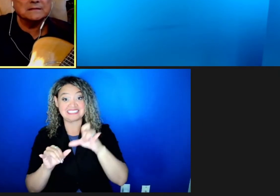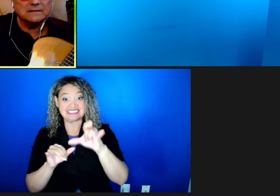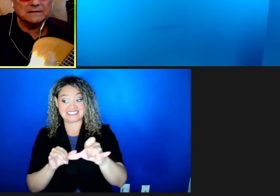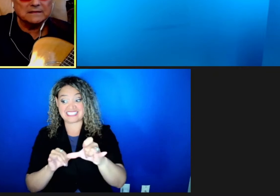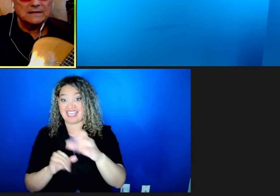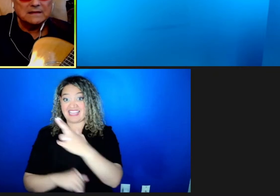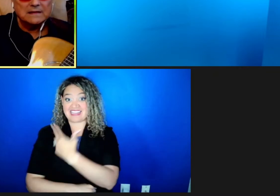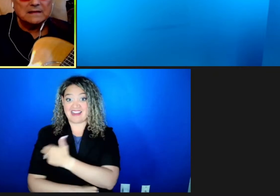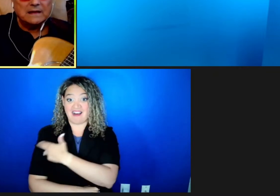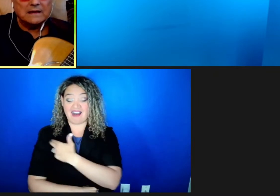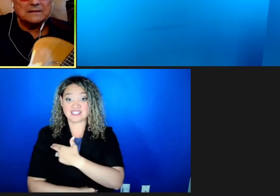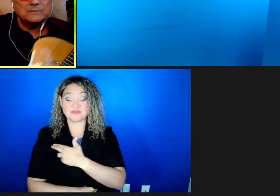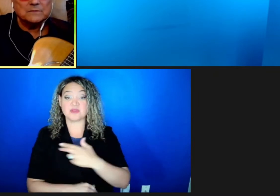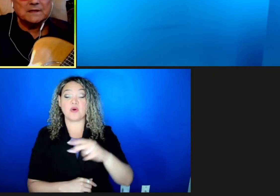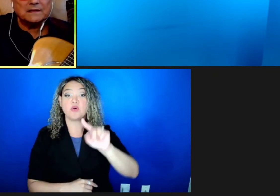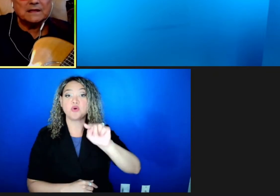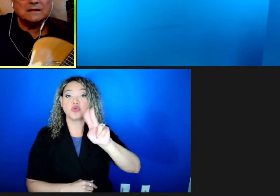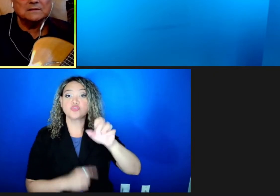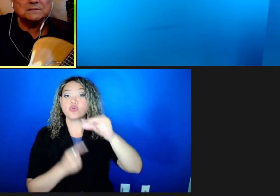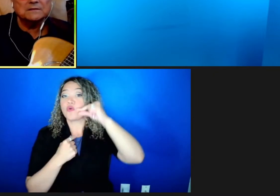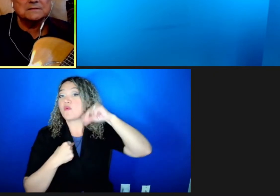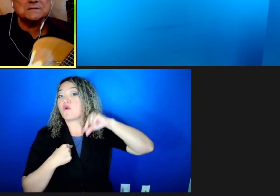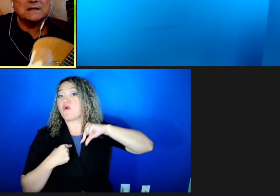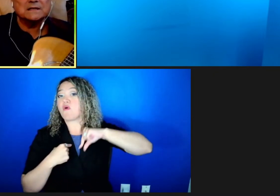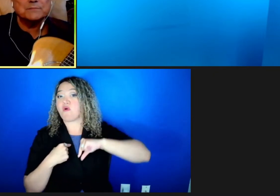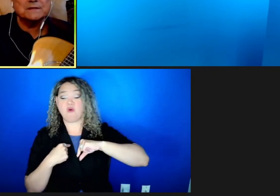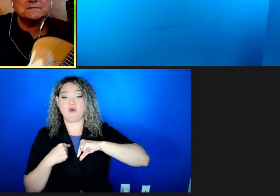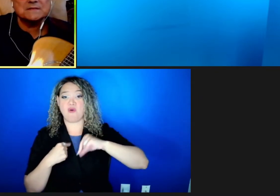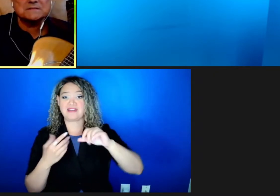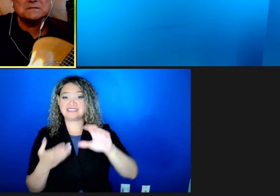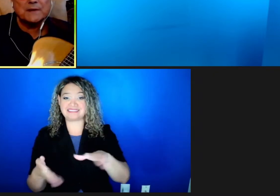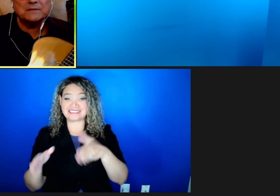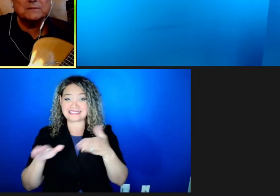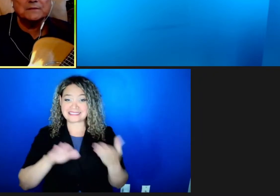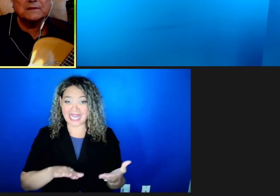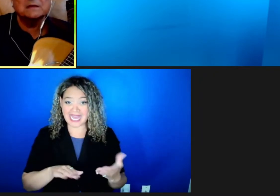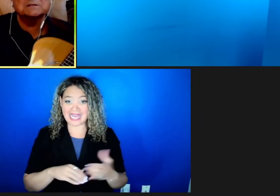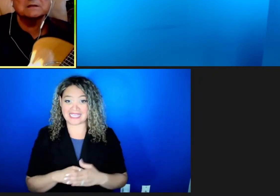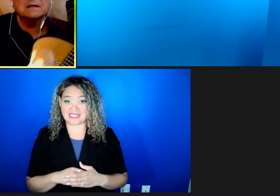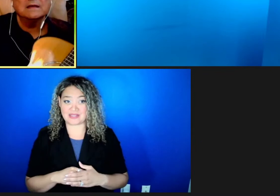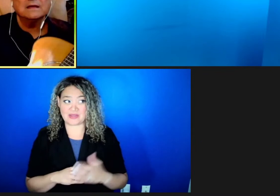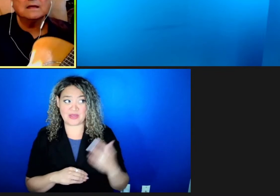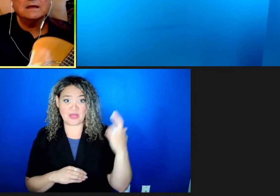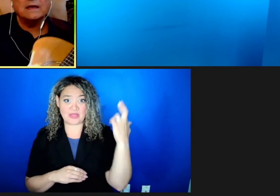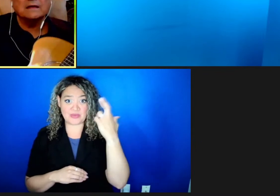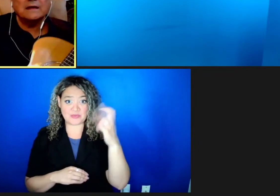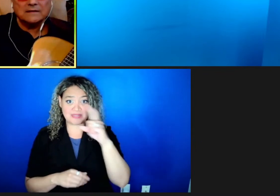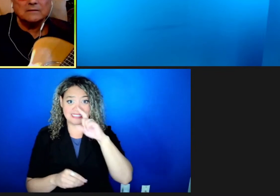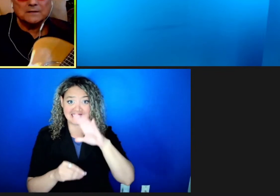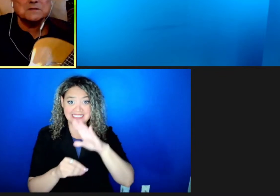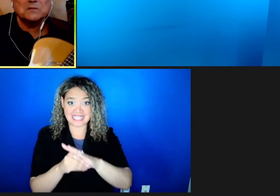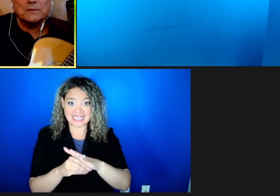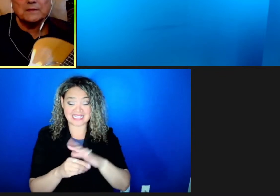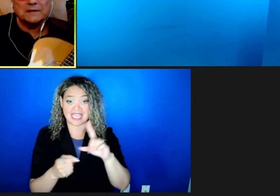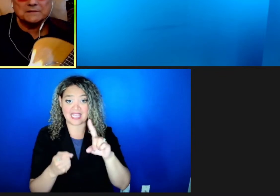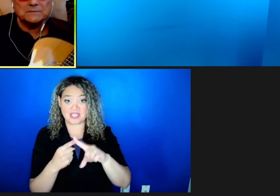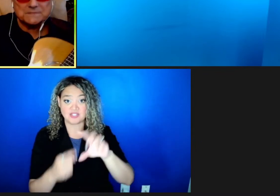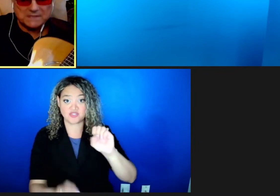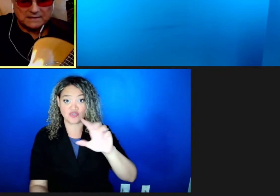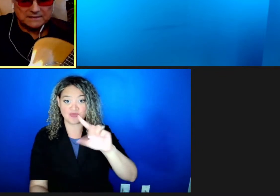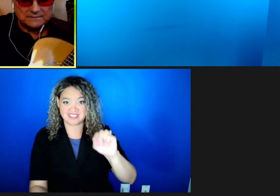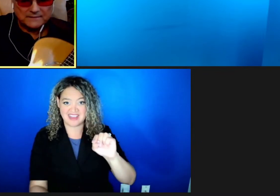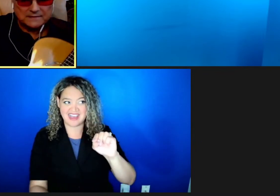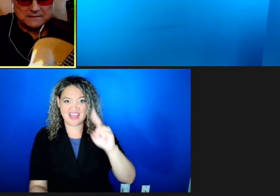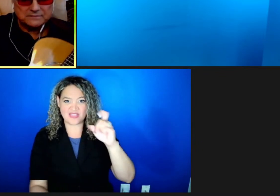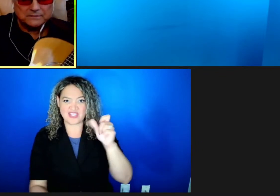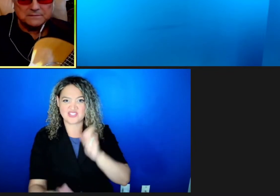and dying. And we're dedicating the show to Scott because this is about communication. And I had lost communication with